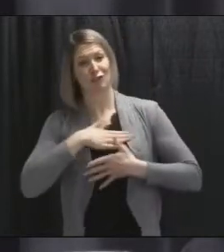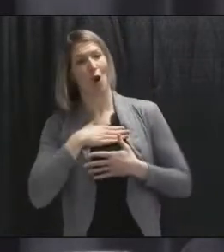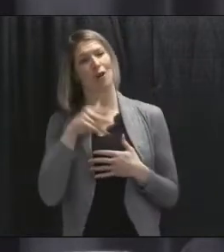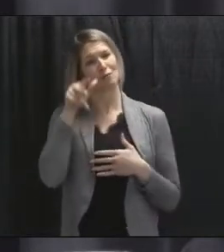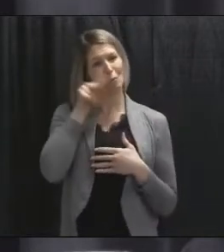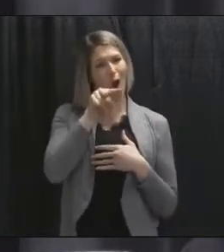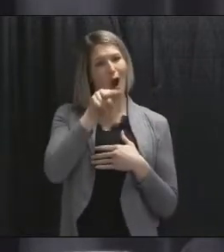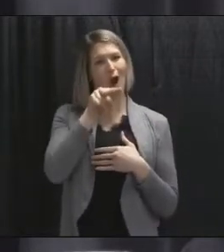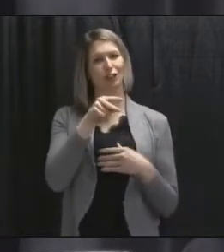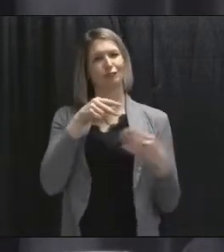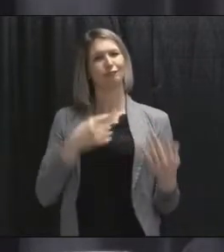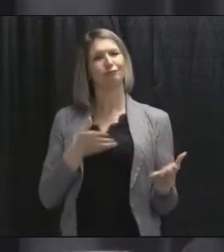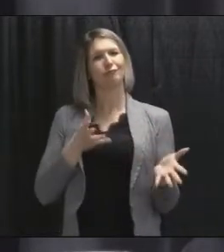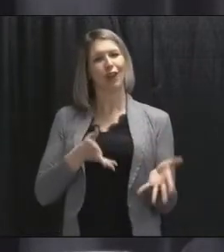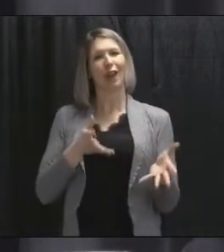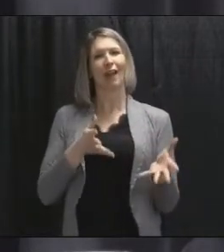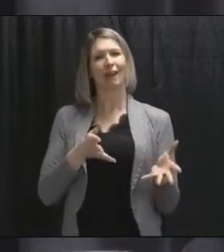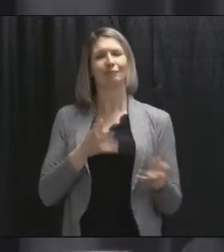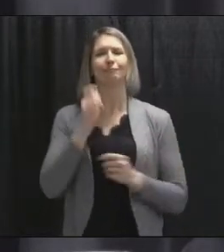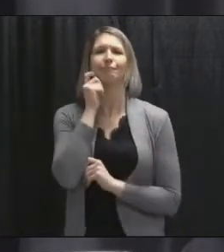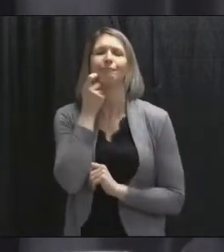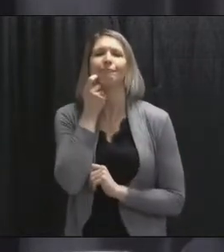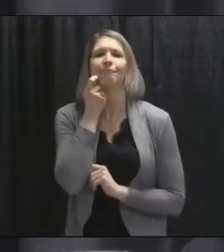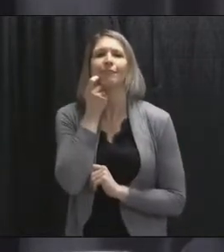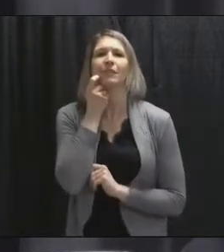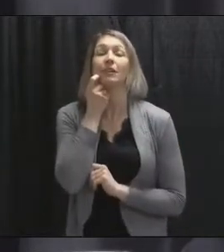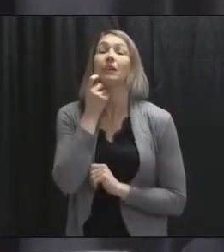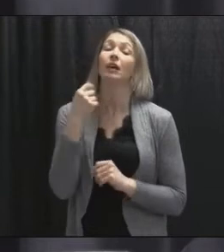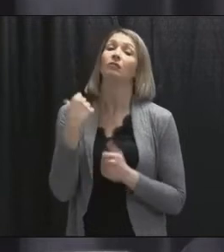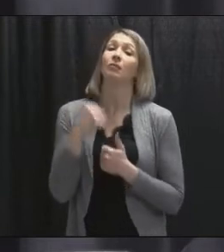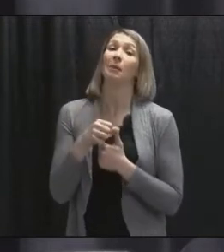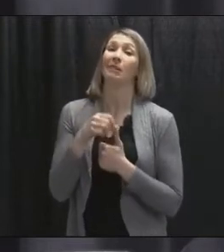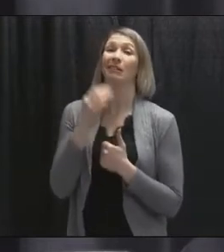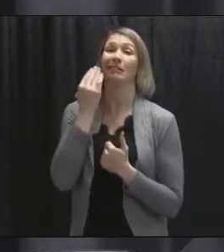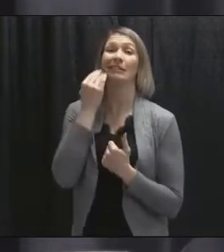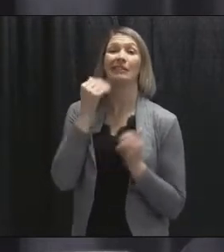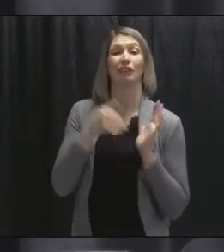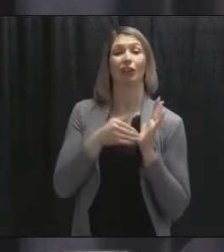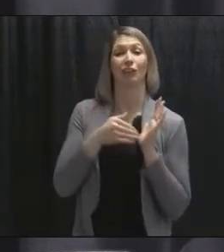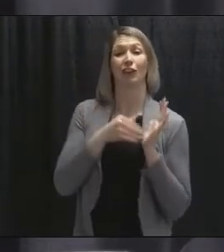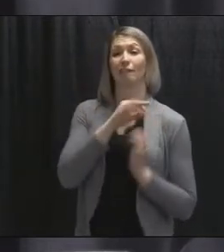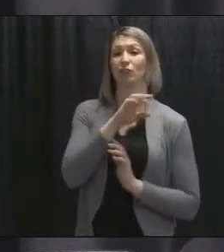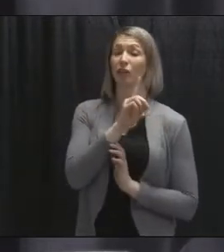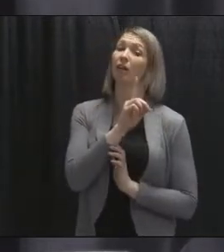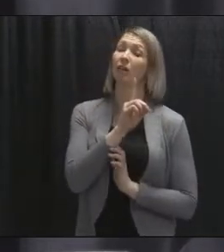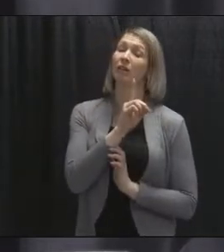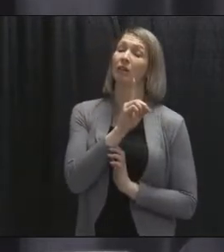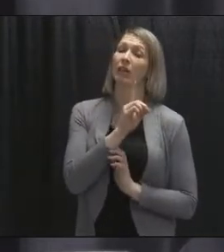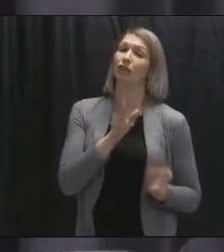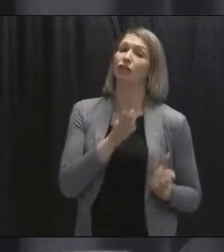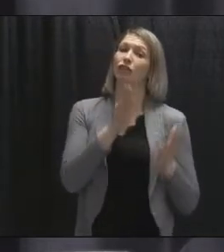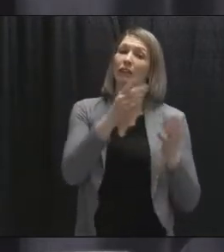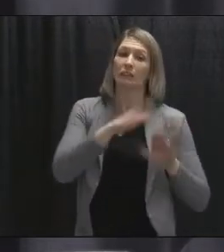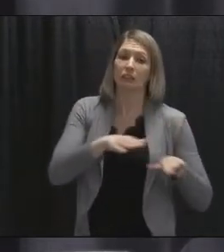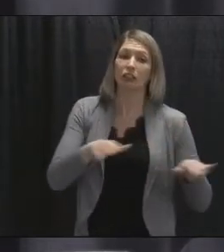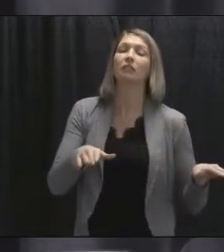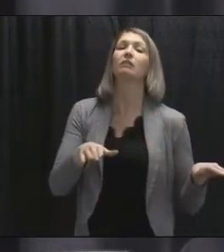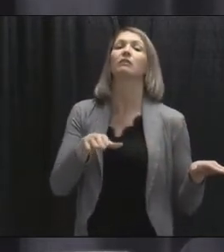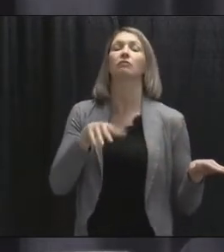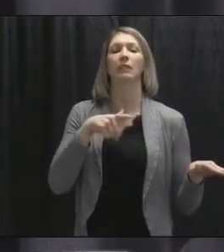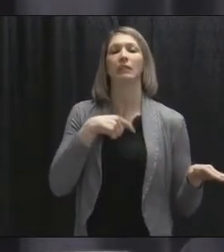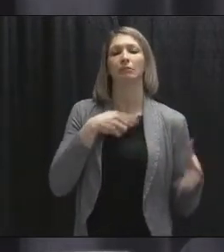the recommendations and instructions from Dr. Fitzgerald to heart, and for that, I thank them. I don't take any comfort